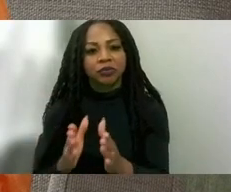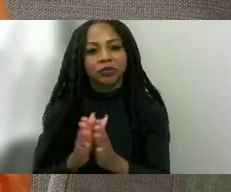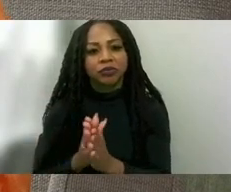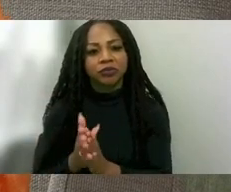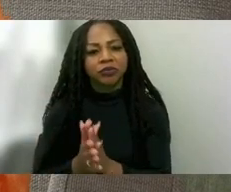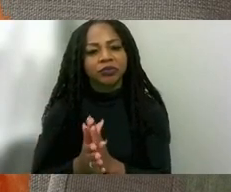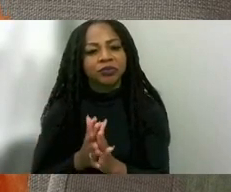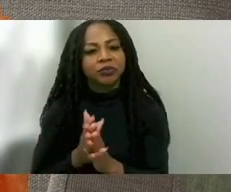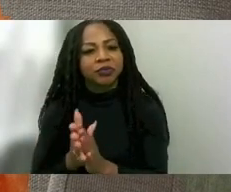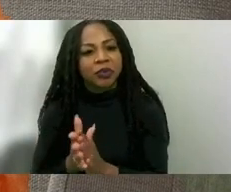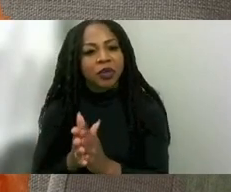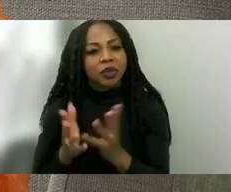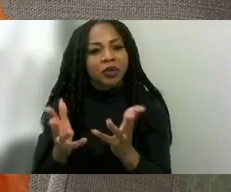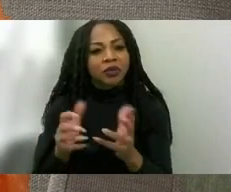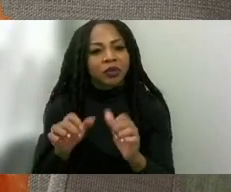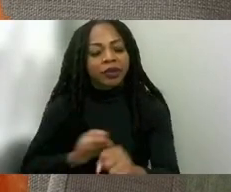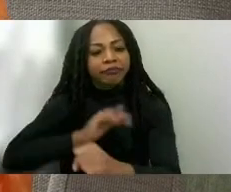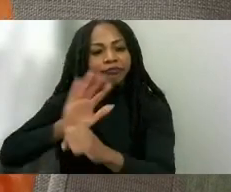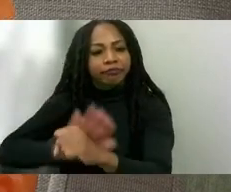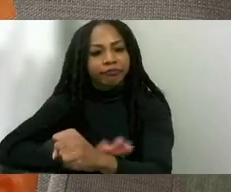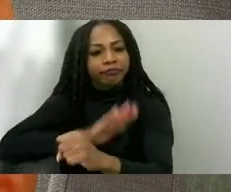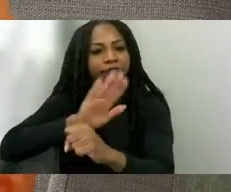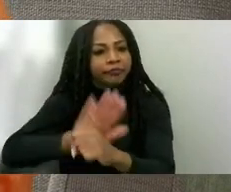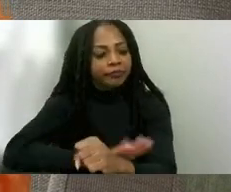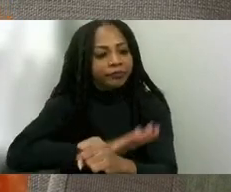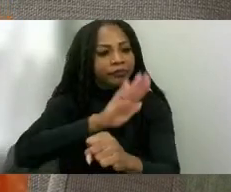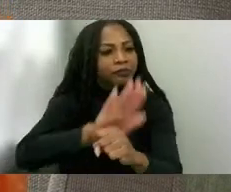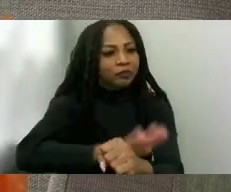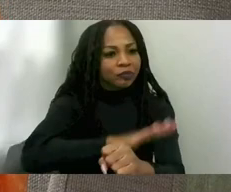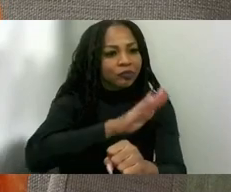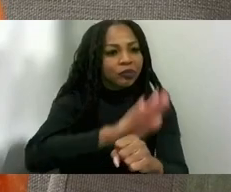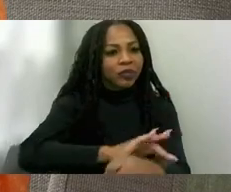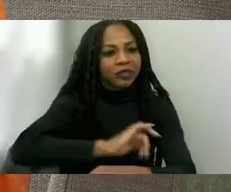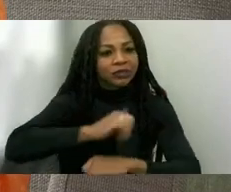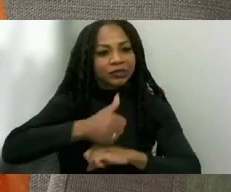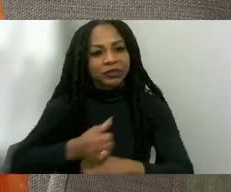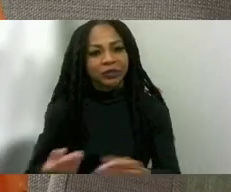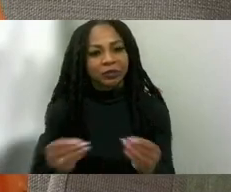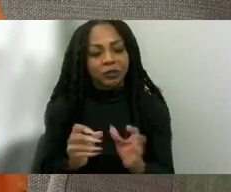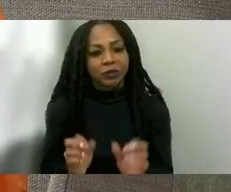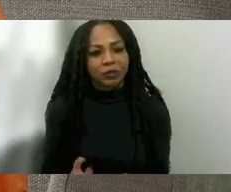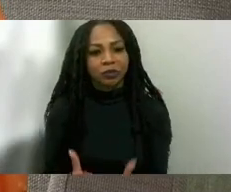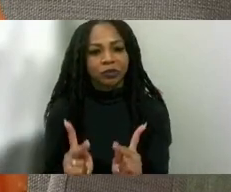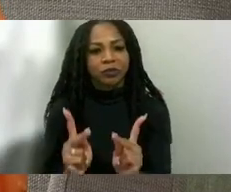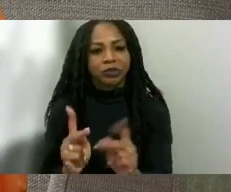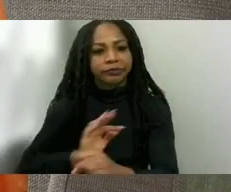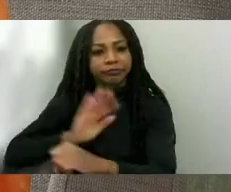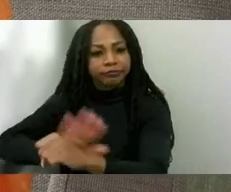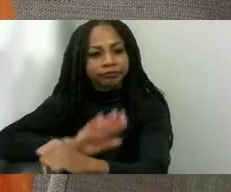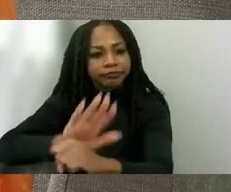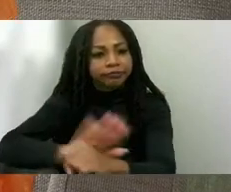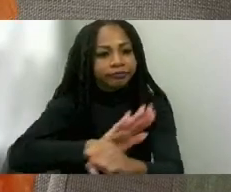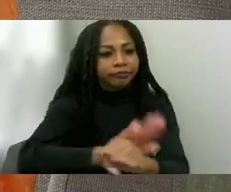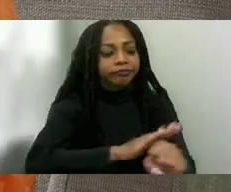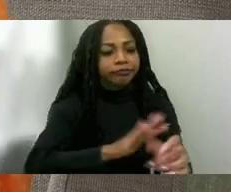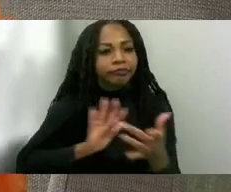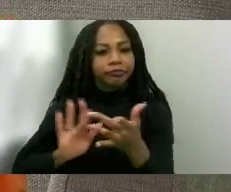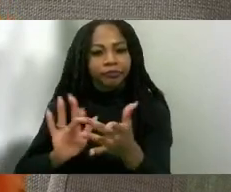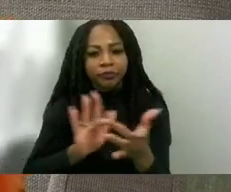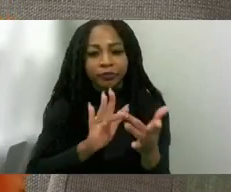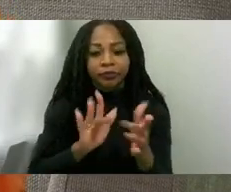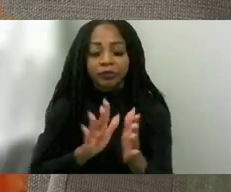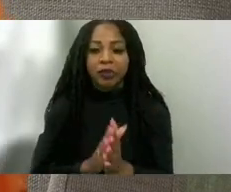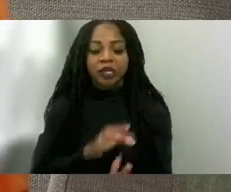make more voices known and heard and create avenues for those voices to be heard. She's also a very